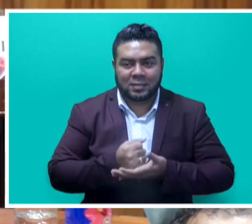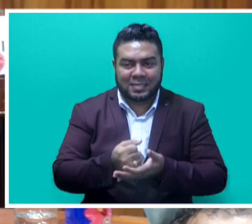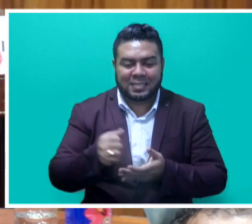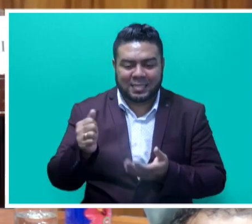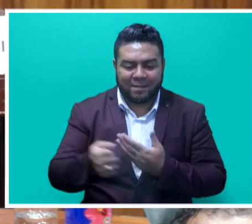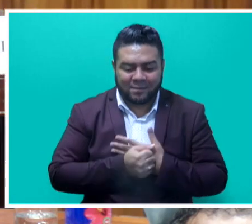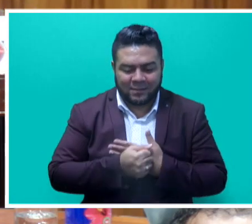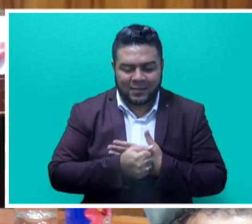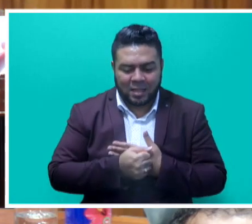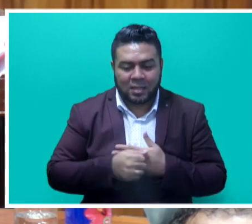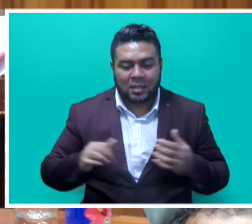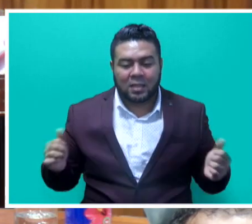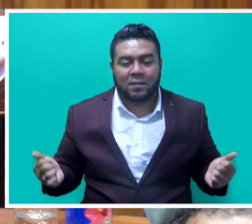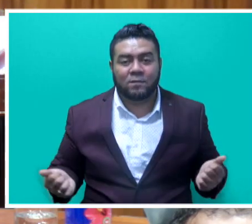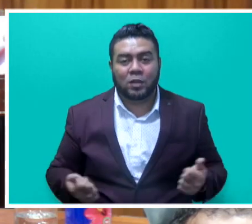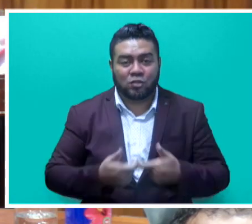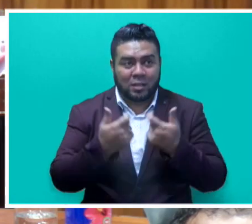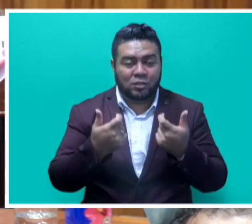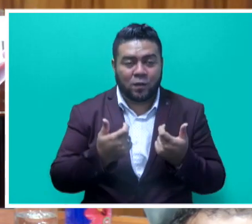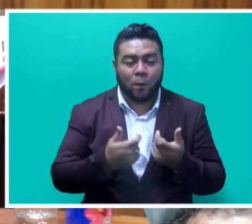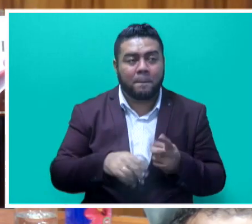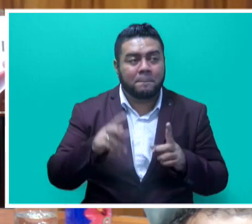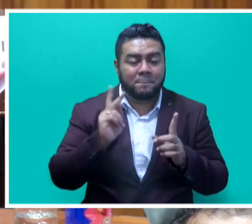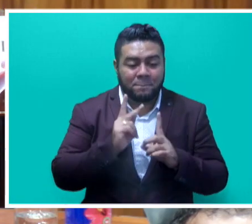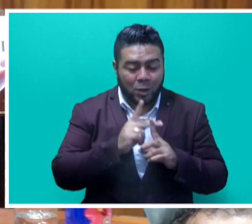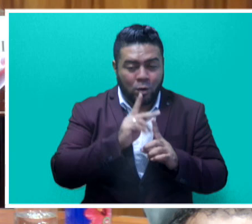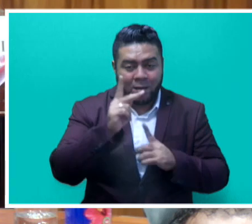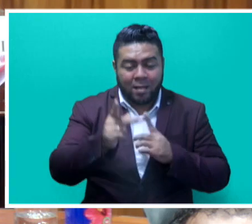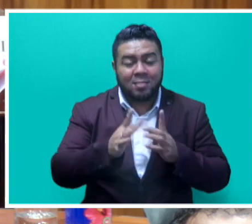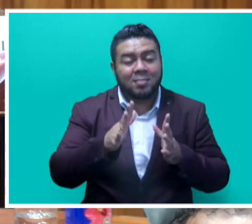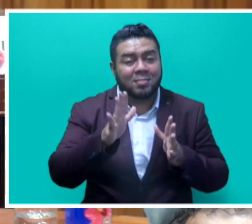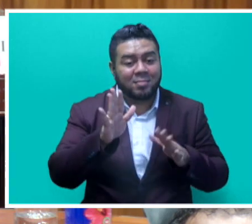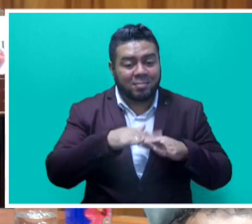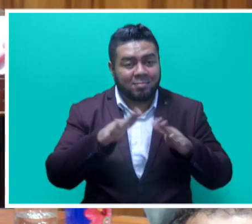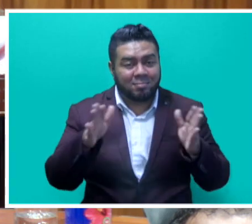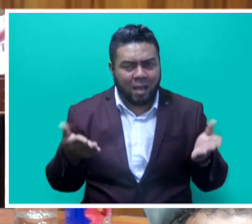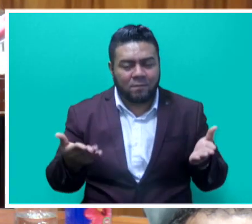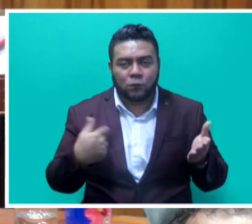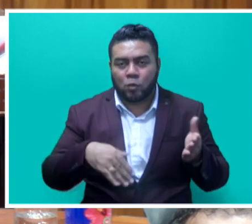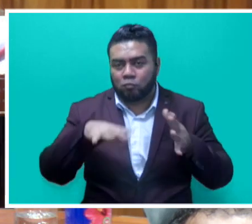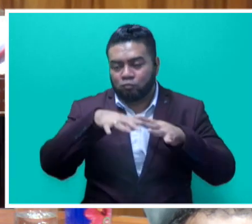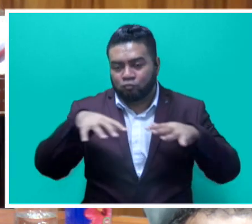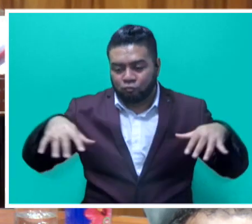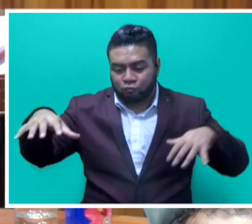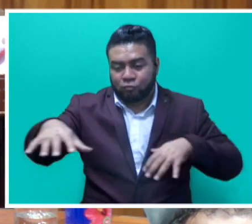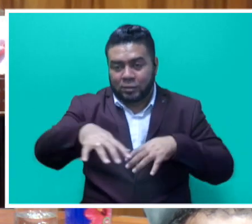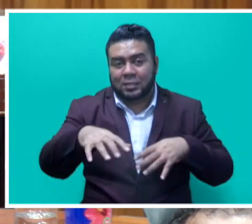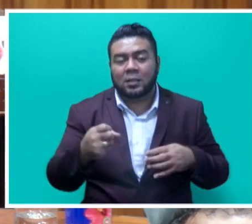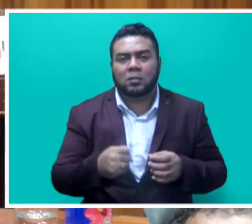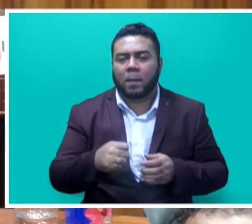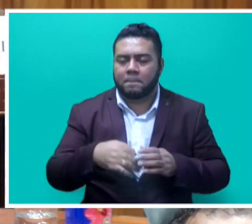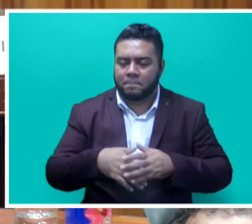maintenance is also a challenge, where periodic maintenance of the compound in which our core stations are built needs